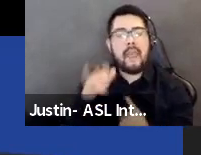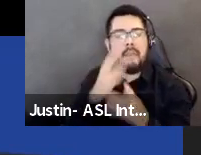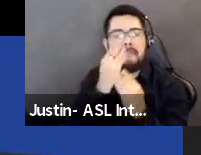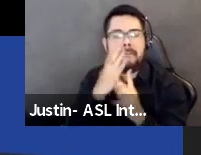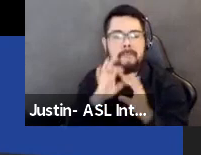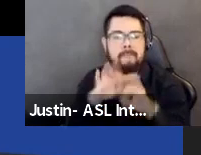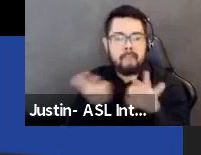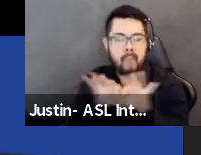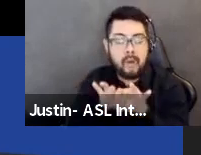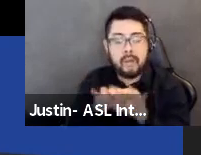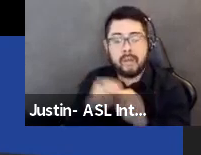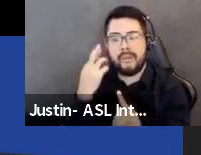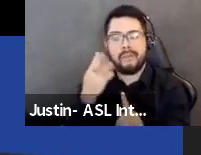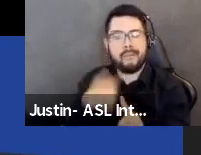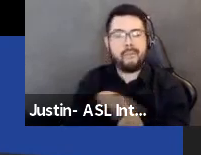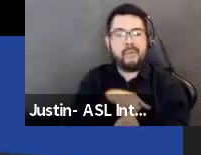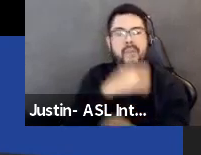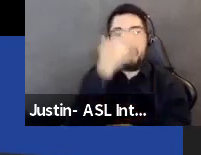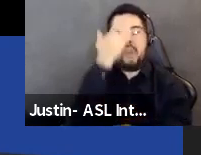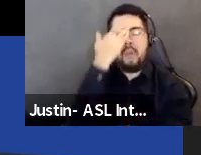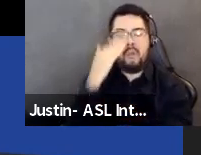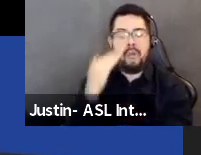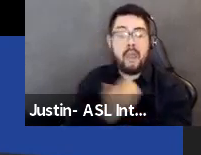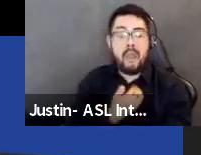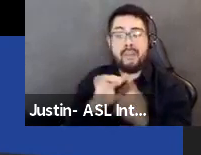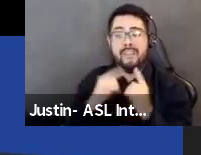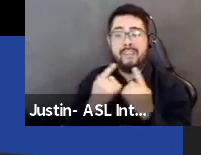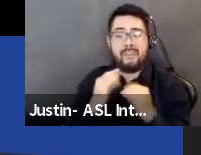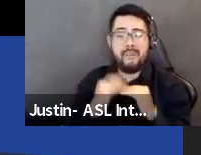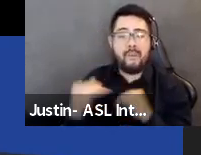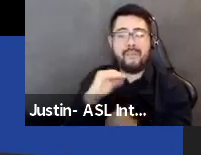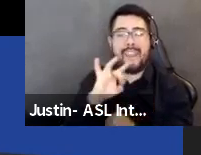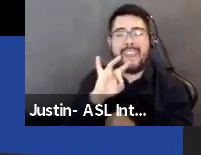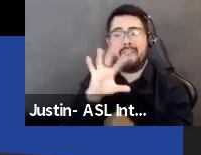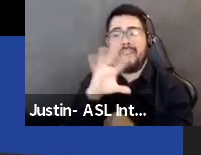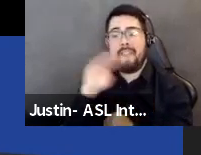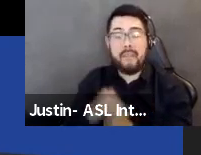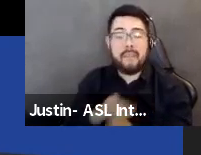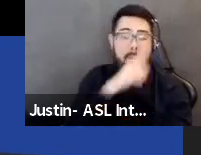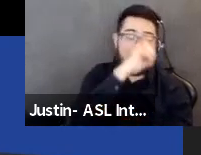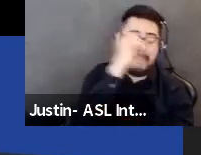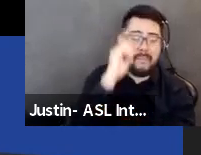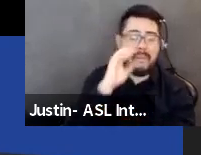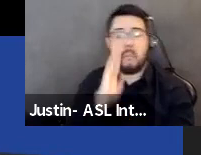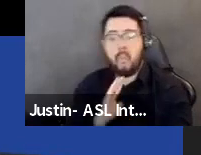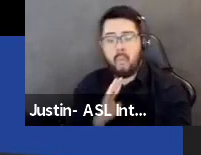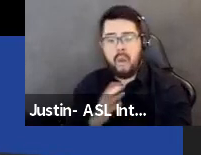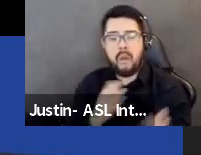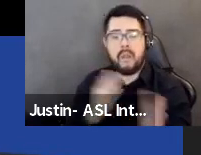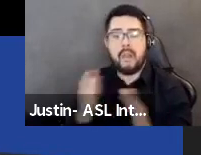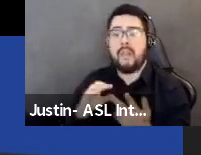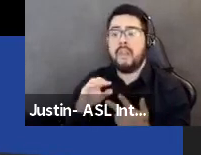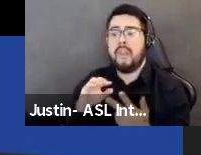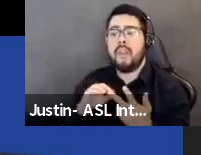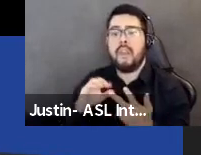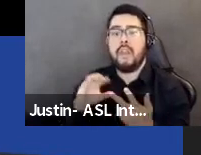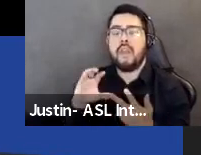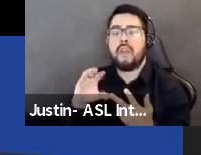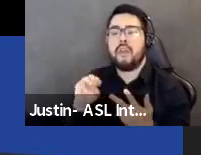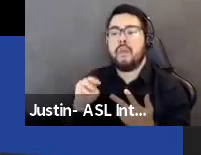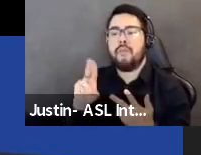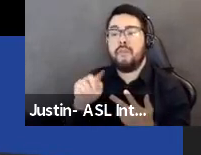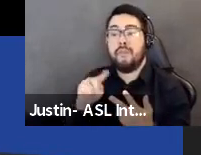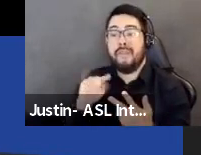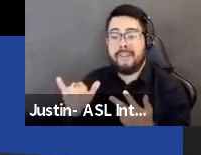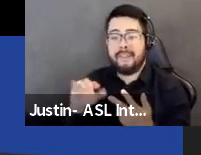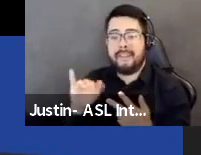everyone knows that our district is over 85 percent black and brown and then finally the community index factors which take into community